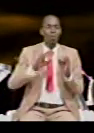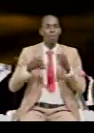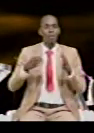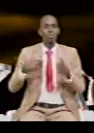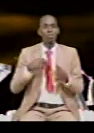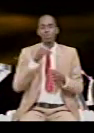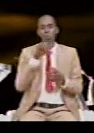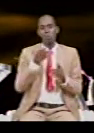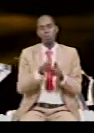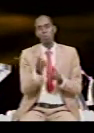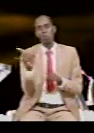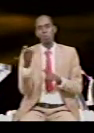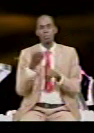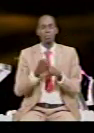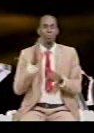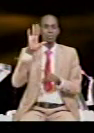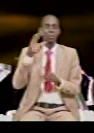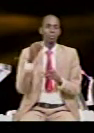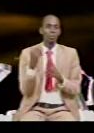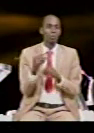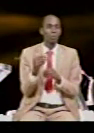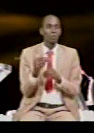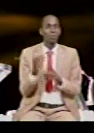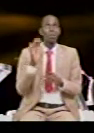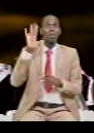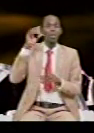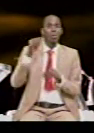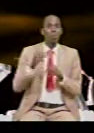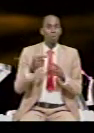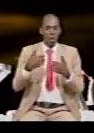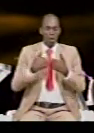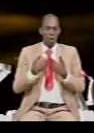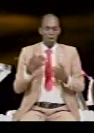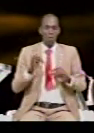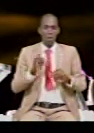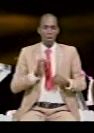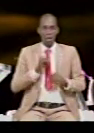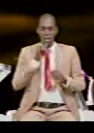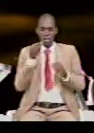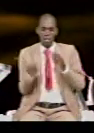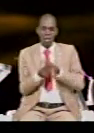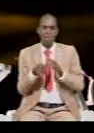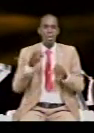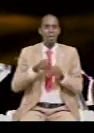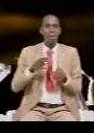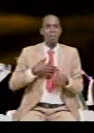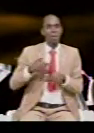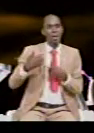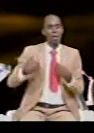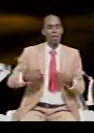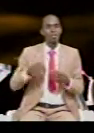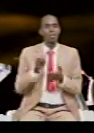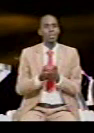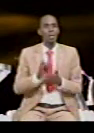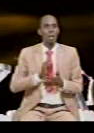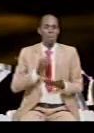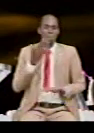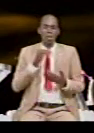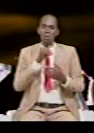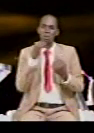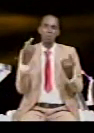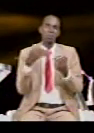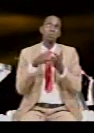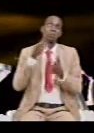I hid in my heart that I might not sin against thee. That is it. The